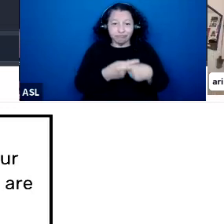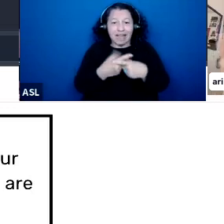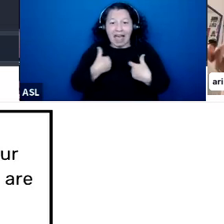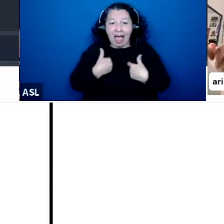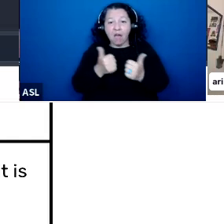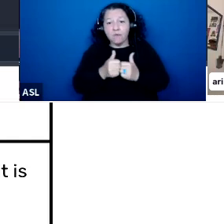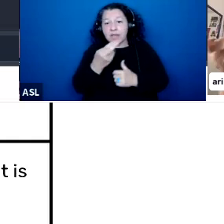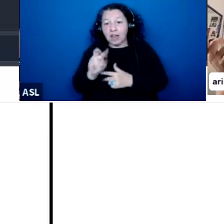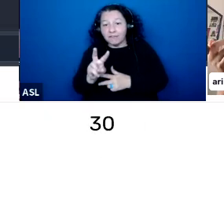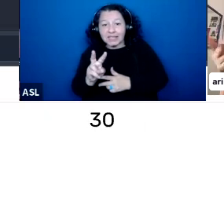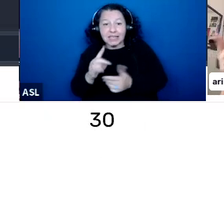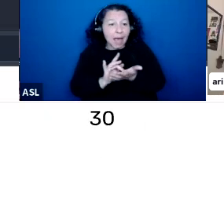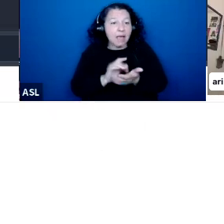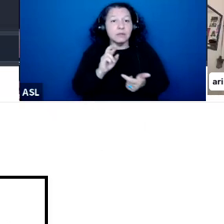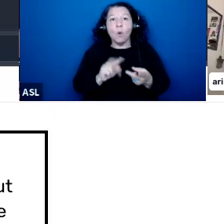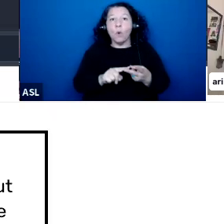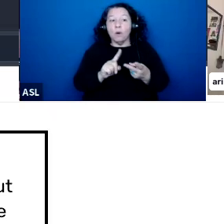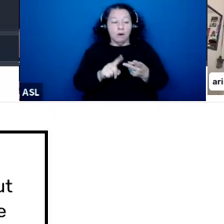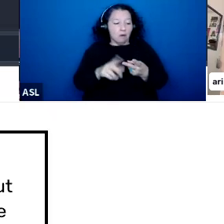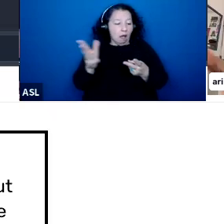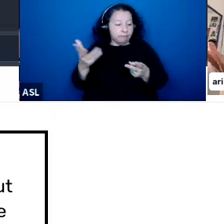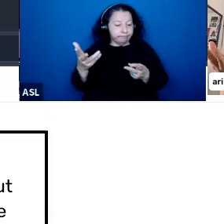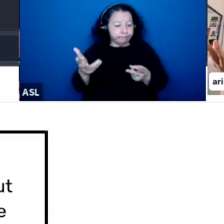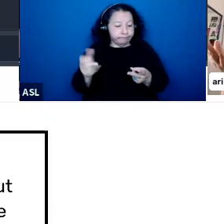with, I don't know, HIV meds, or even your